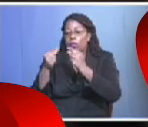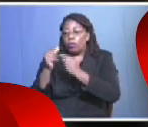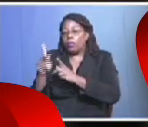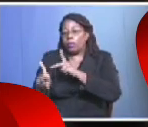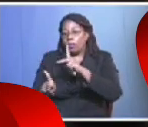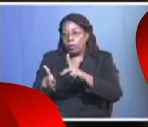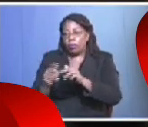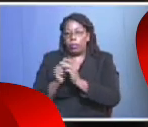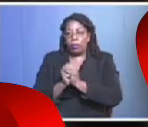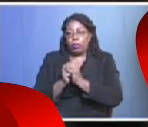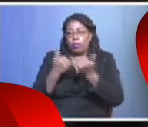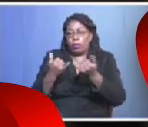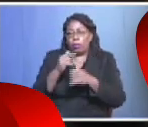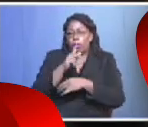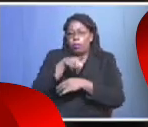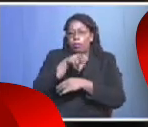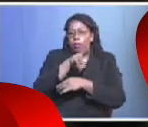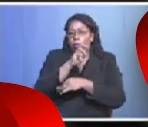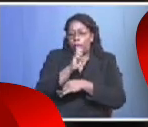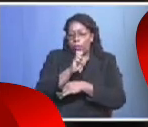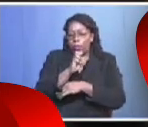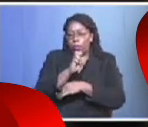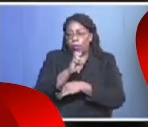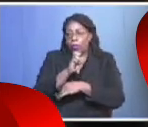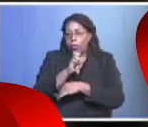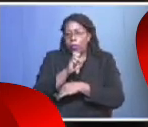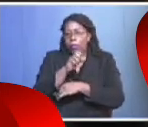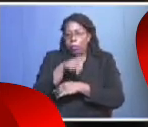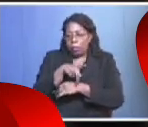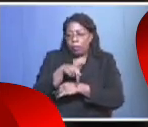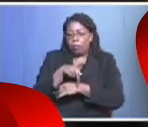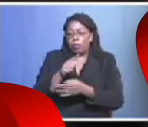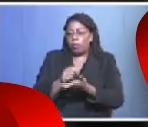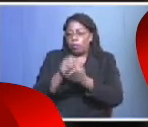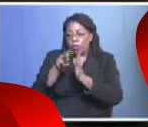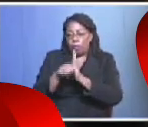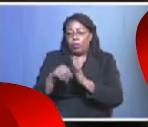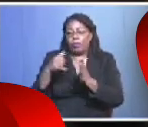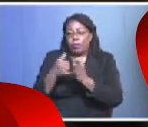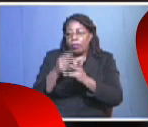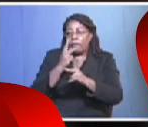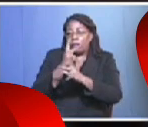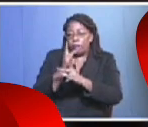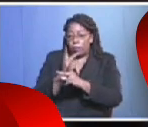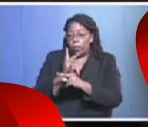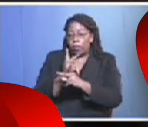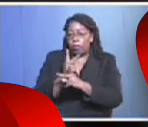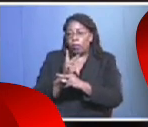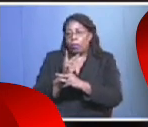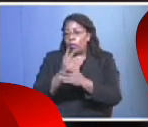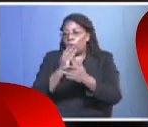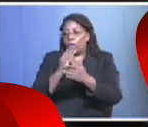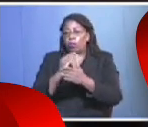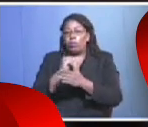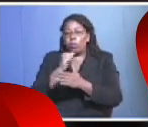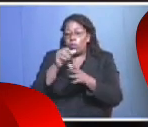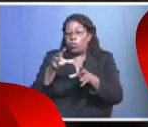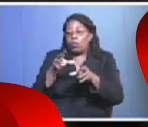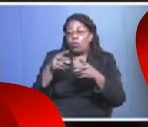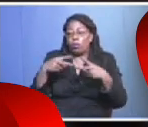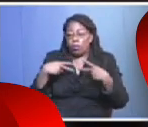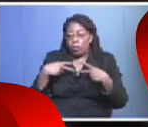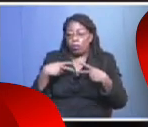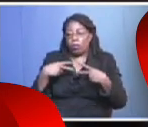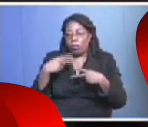people. Remember, PrEP is not used for the treatment of HIV. It is used to prevent HIV in high-risk groups, such as men who have sex with